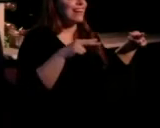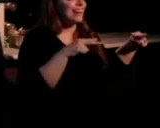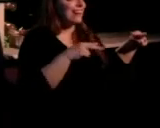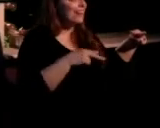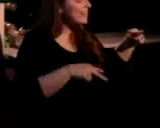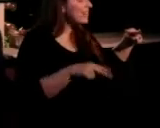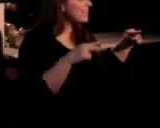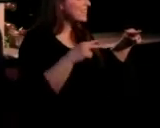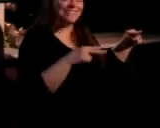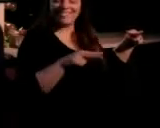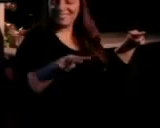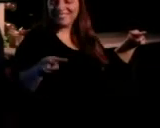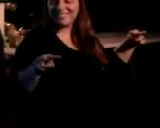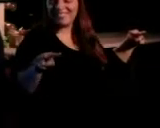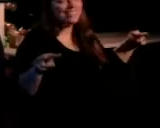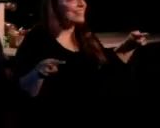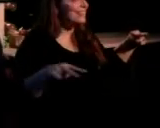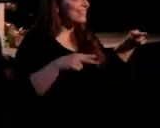his